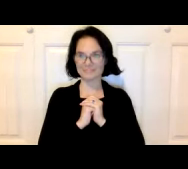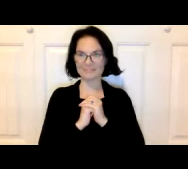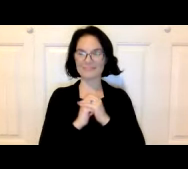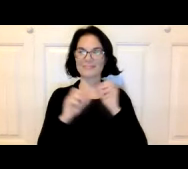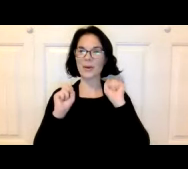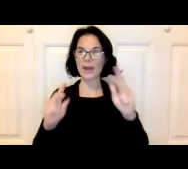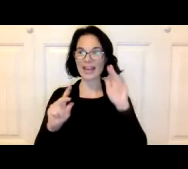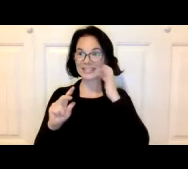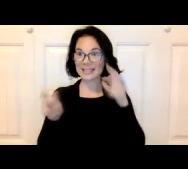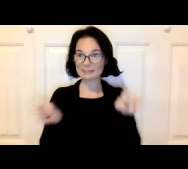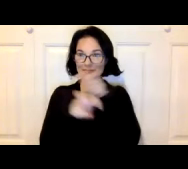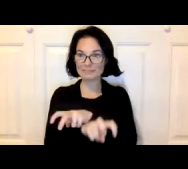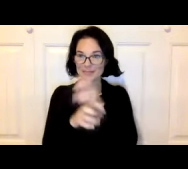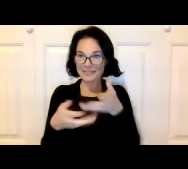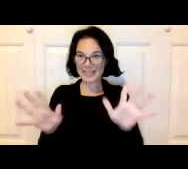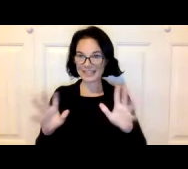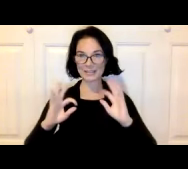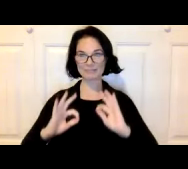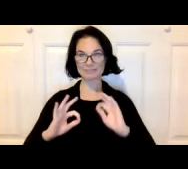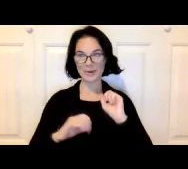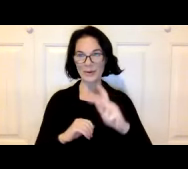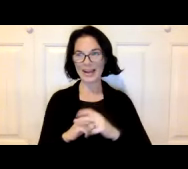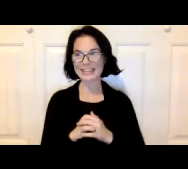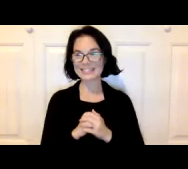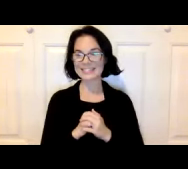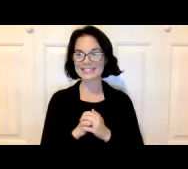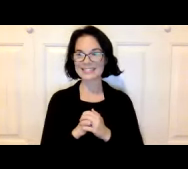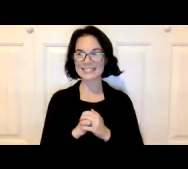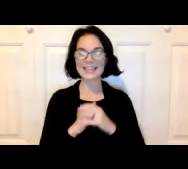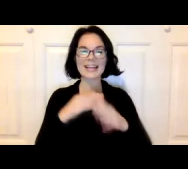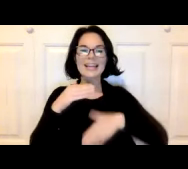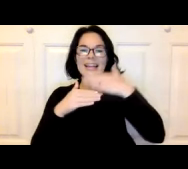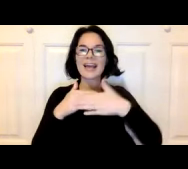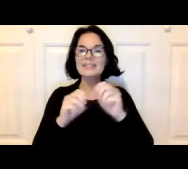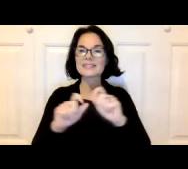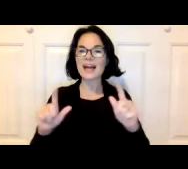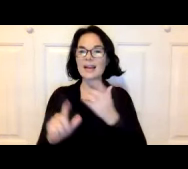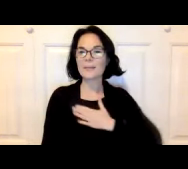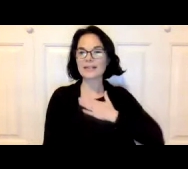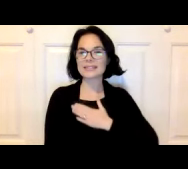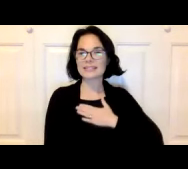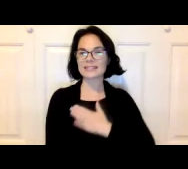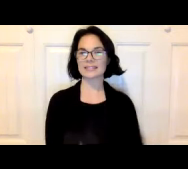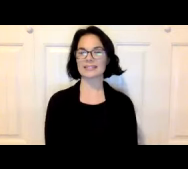Okay, looks like they're all set. Perfect. Next slide, please.